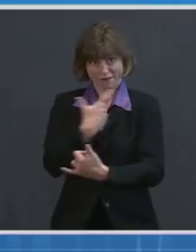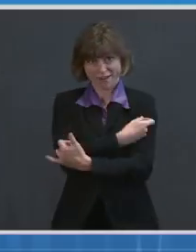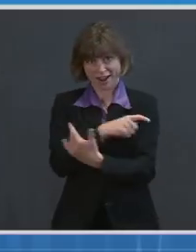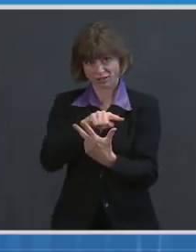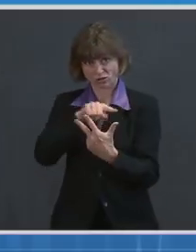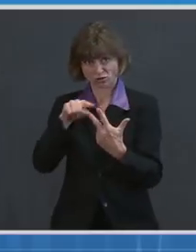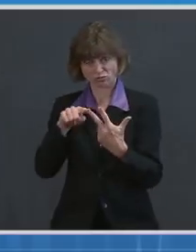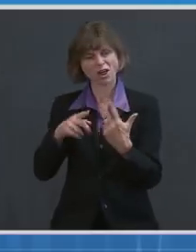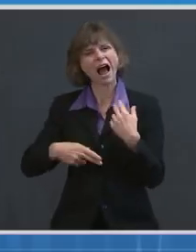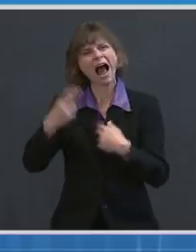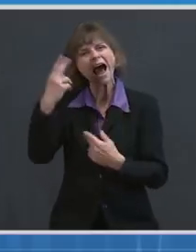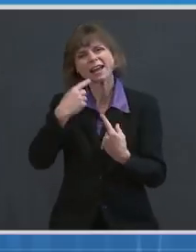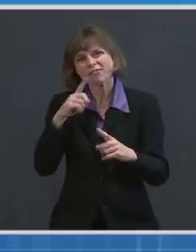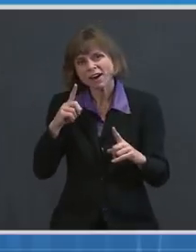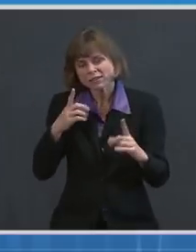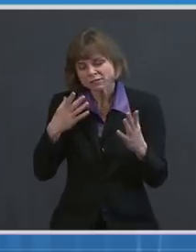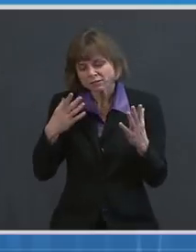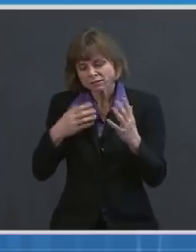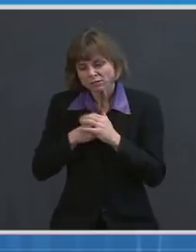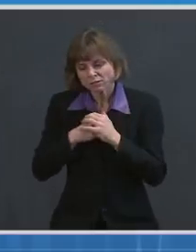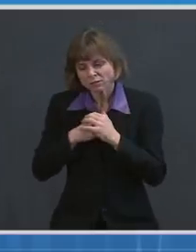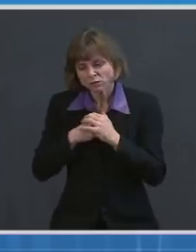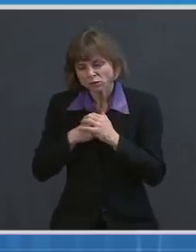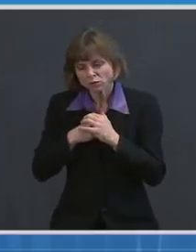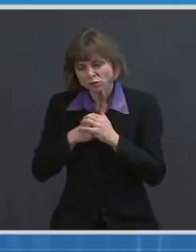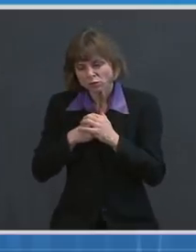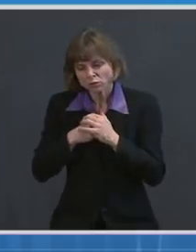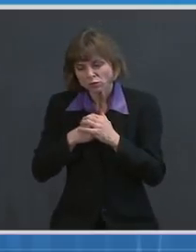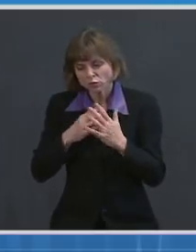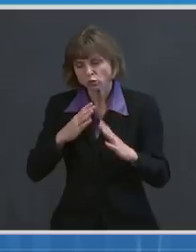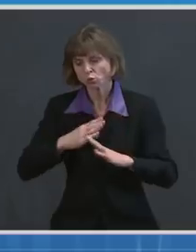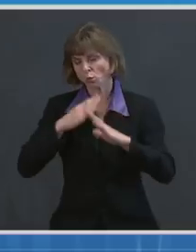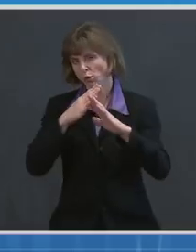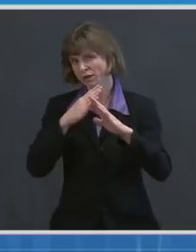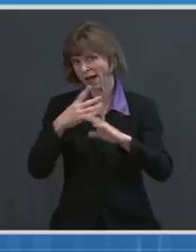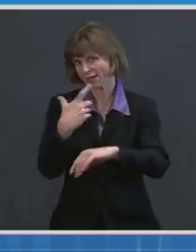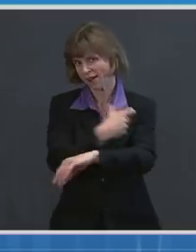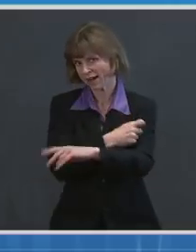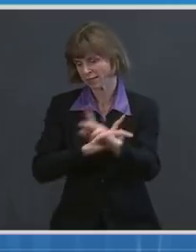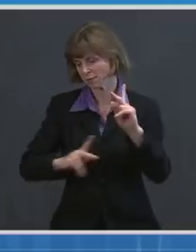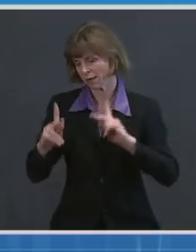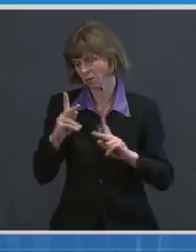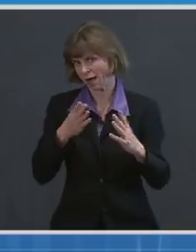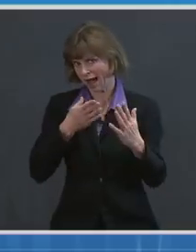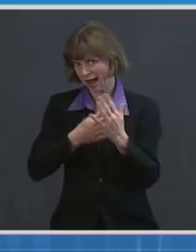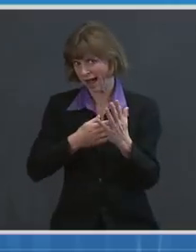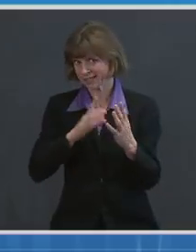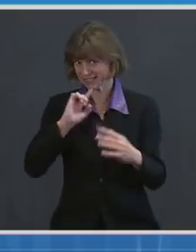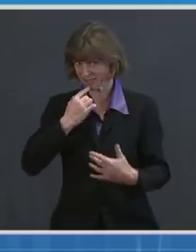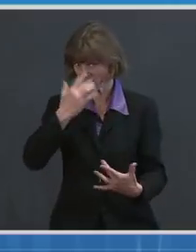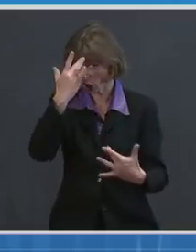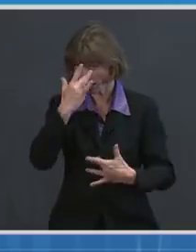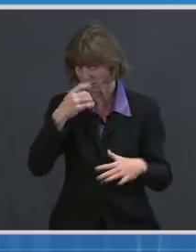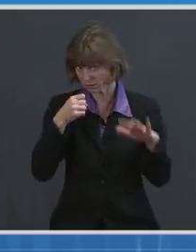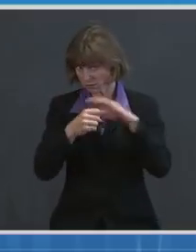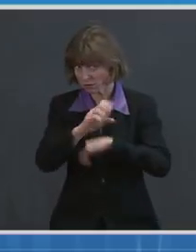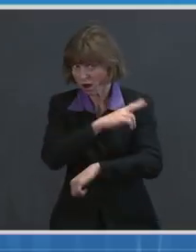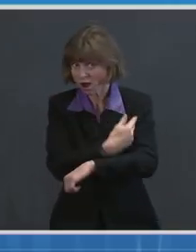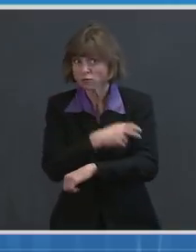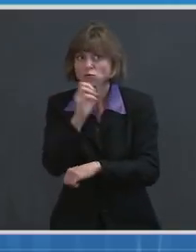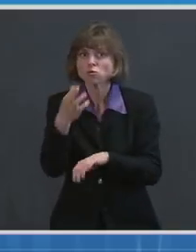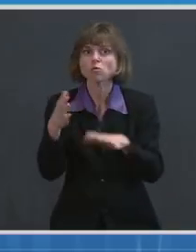highly effective at protecting vaccinated people against severe illness, hospitalization, or death